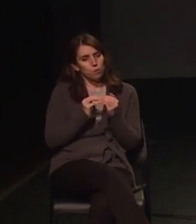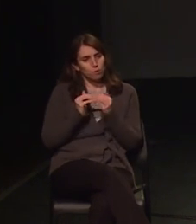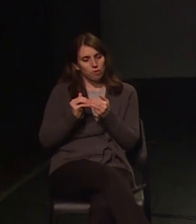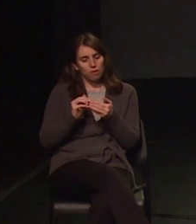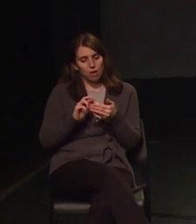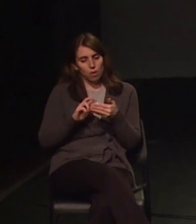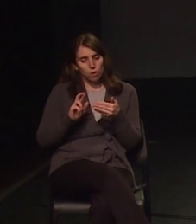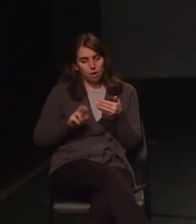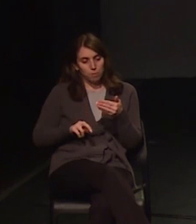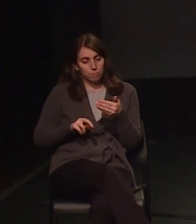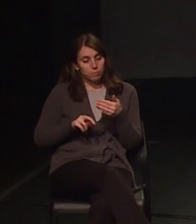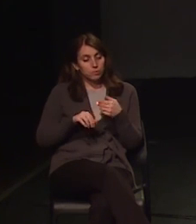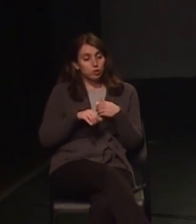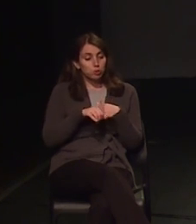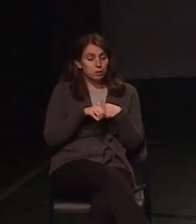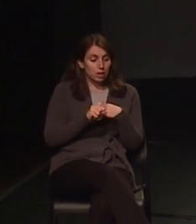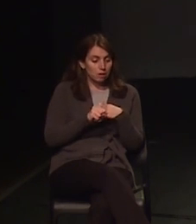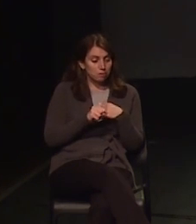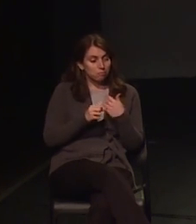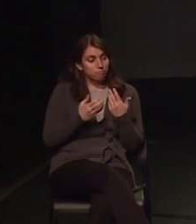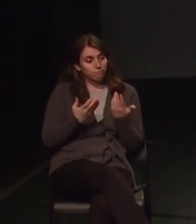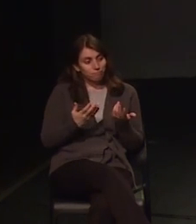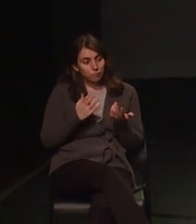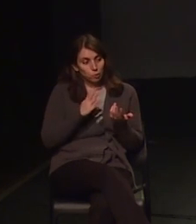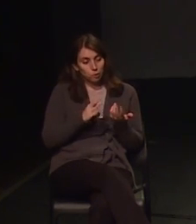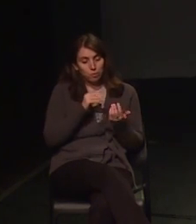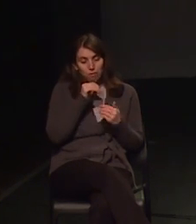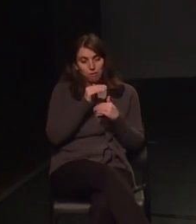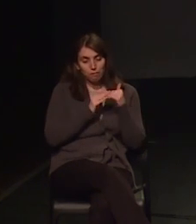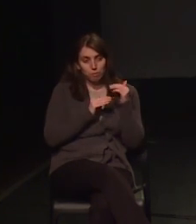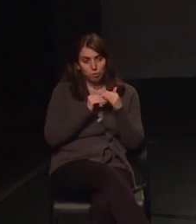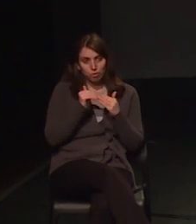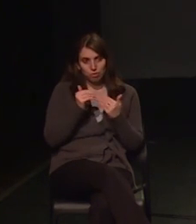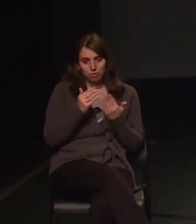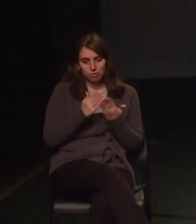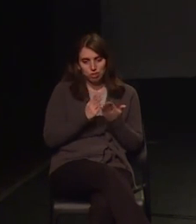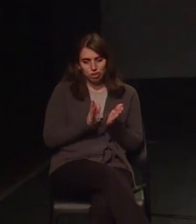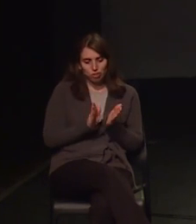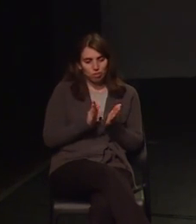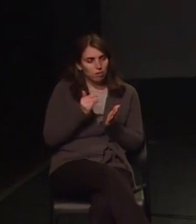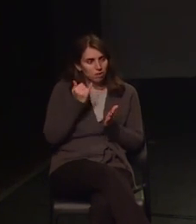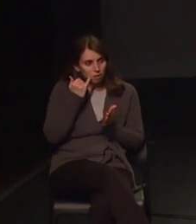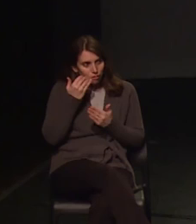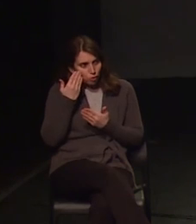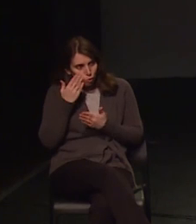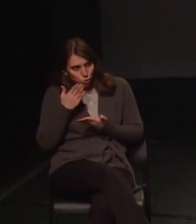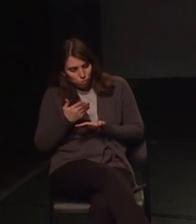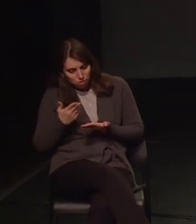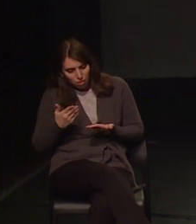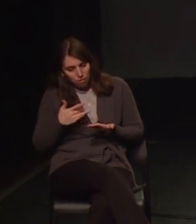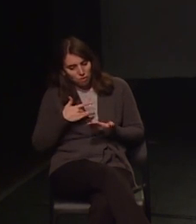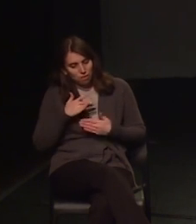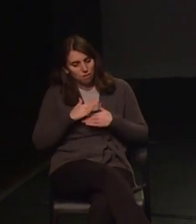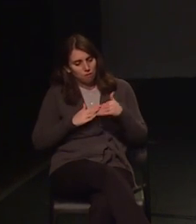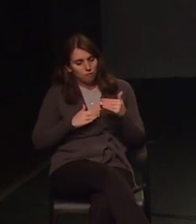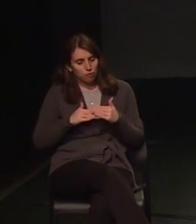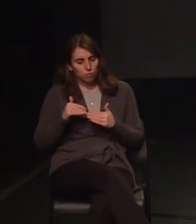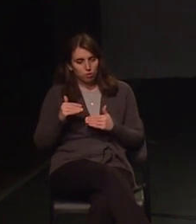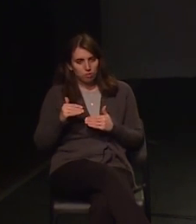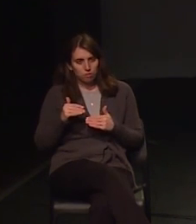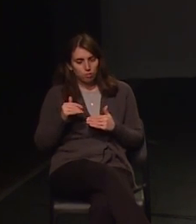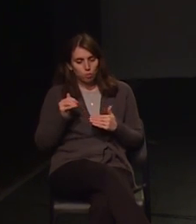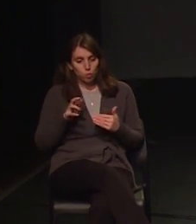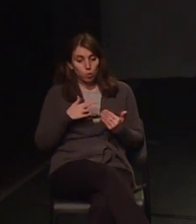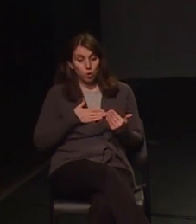being uncomfortable generally, because you know most people don't like to admit they don't know stuff, that makes us uncomfortable, right? A willingness to